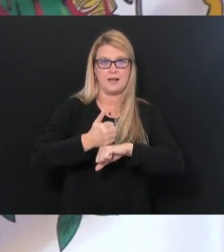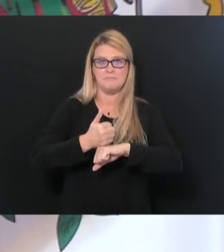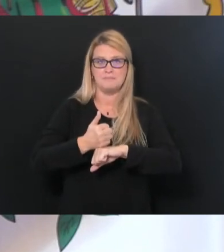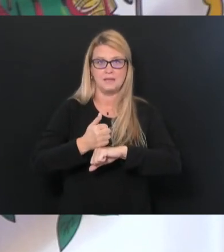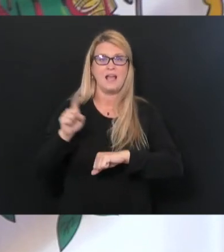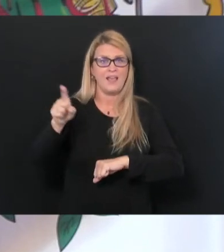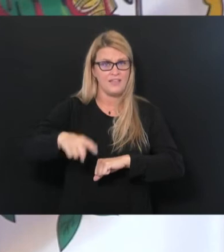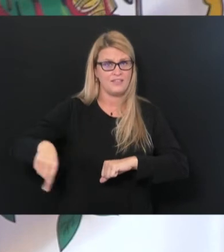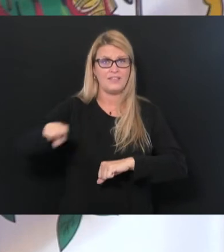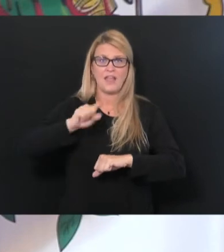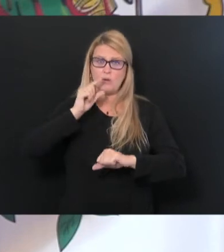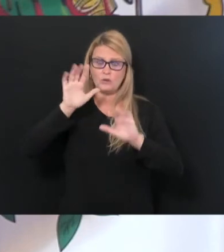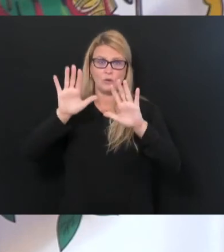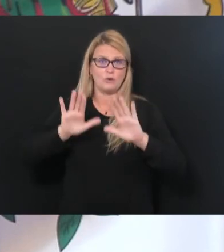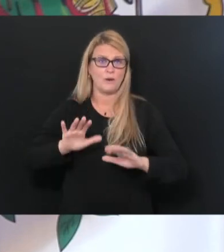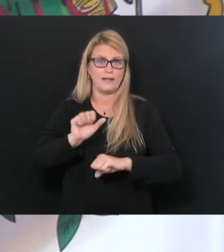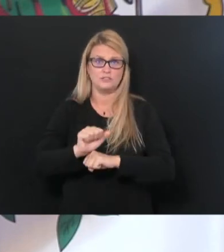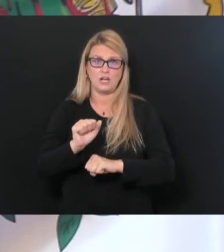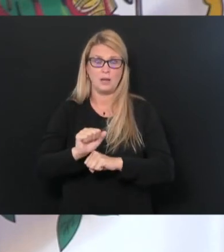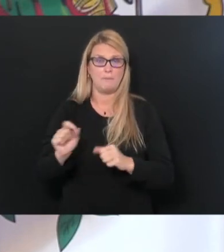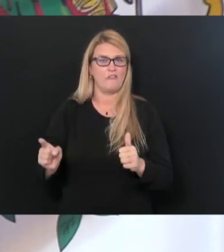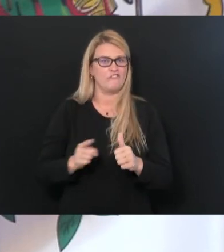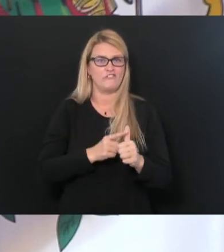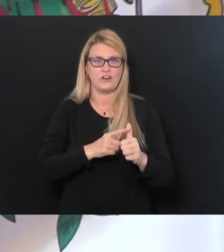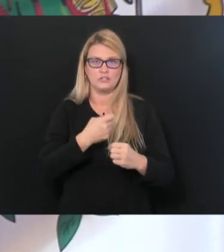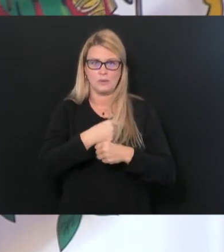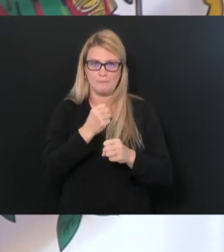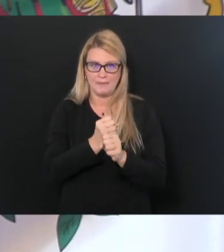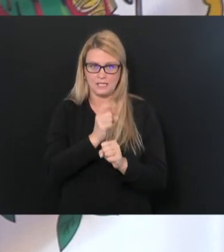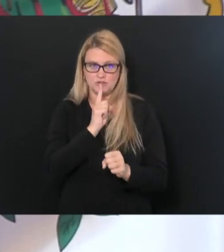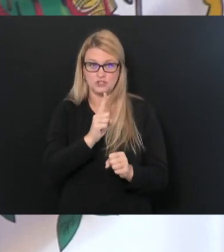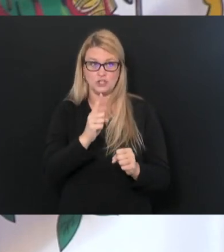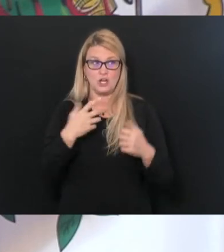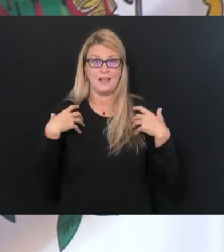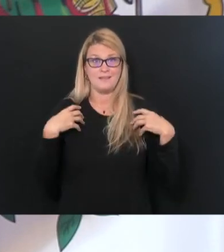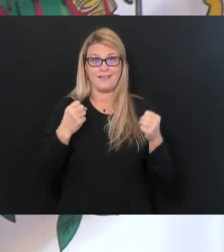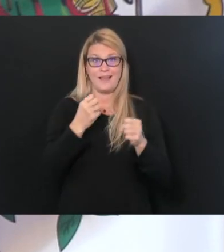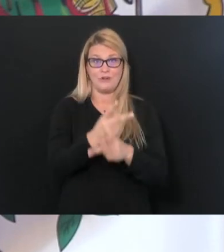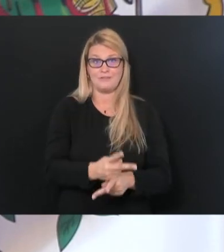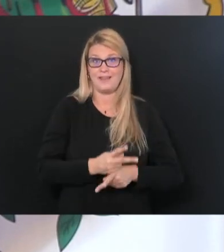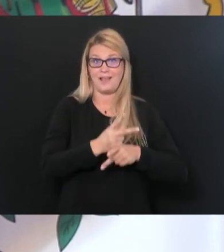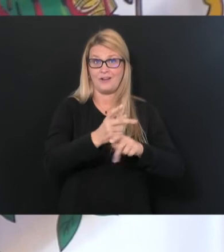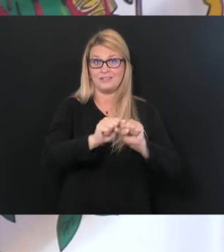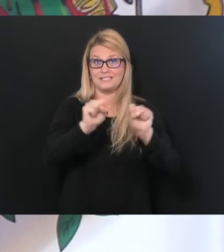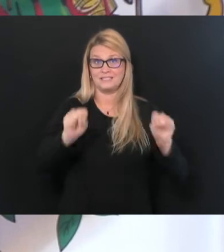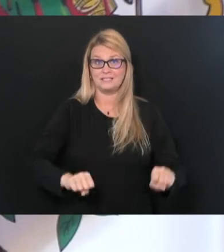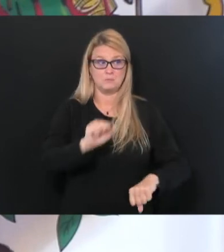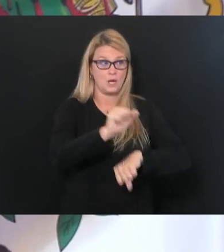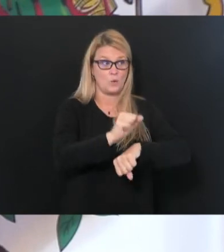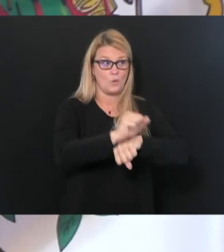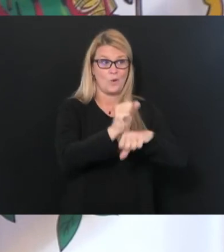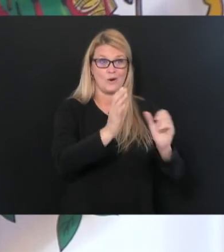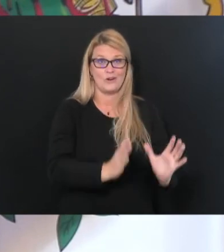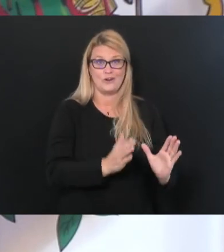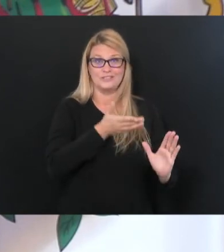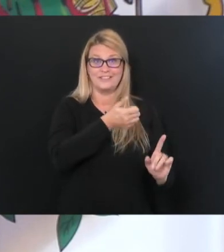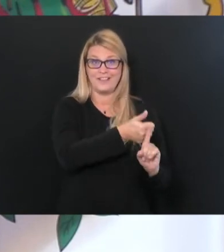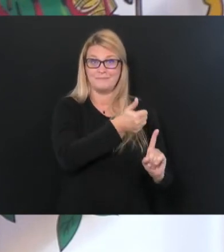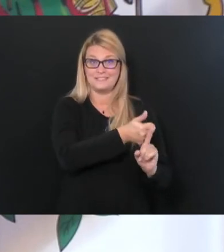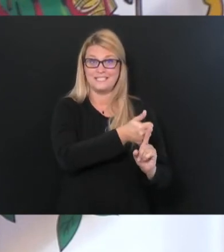job. First and foremost, we've got to make sure that our healthcare system, our healthcare workers and everything, that